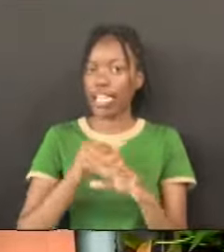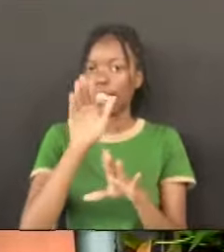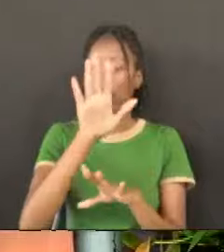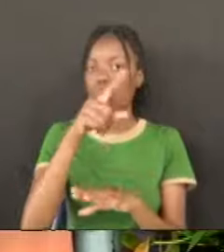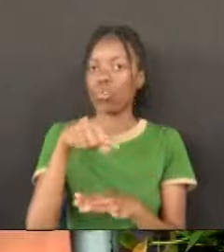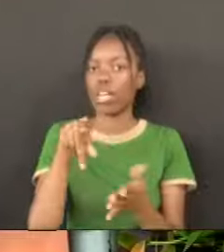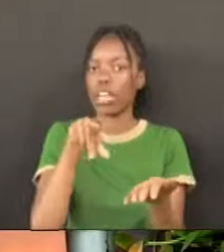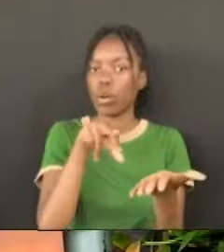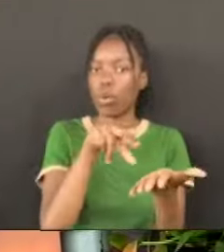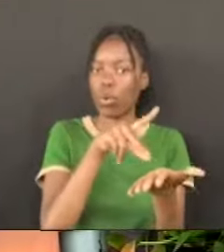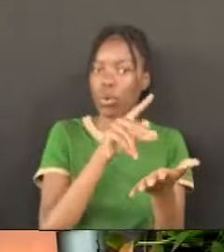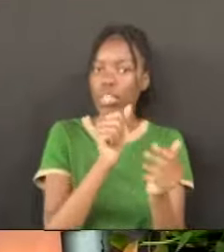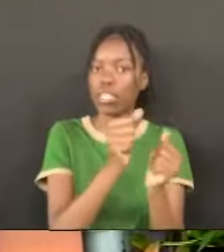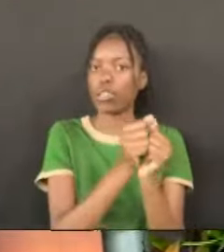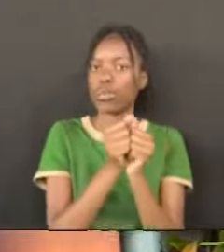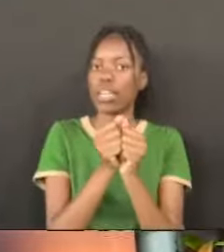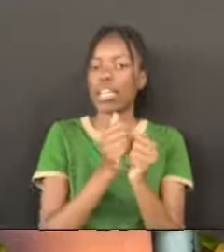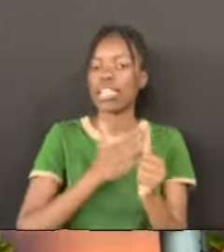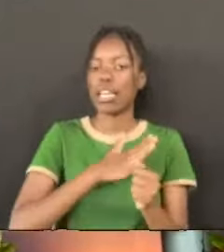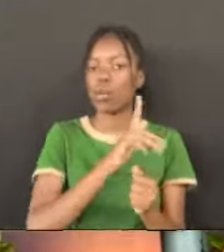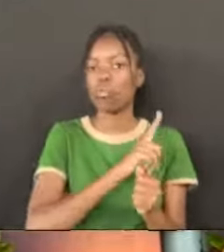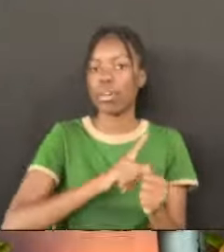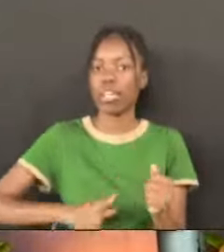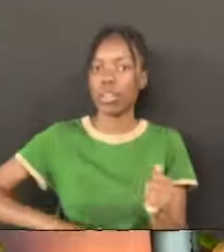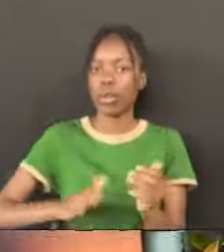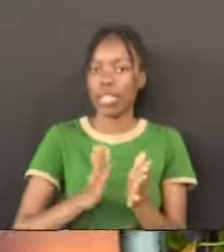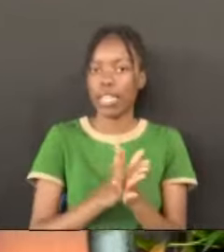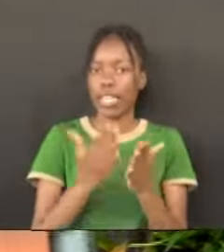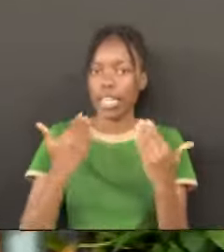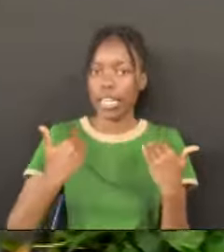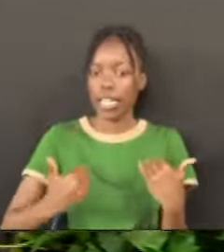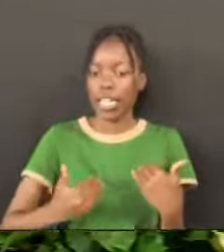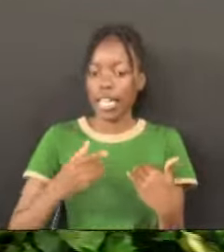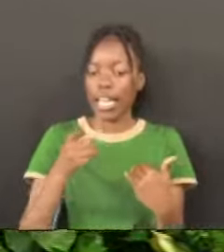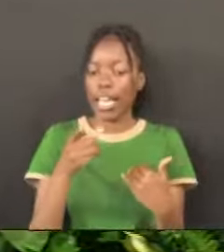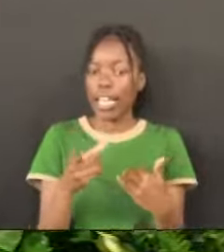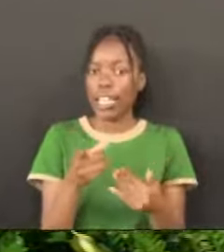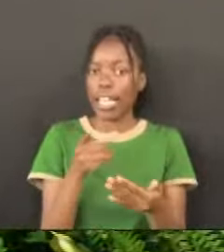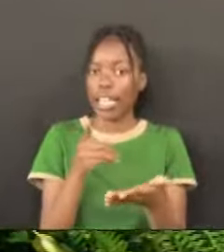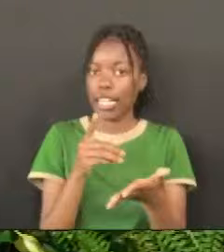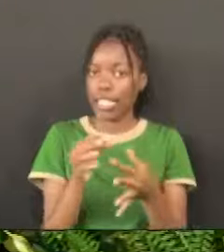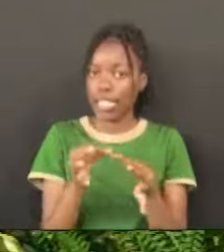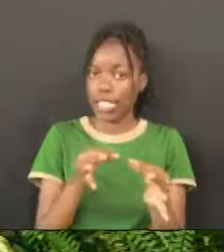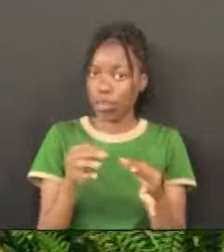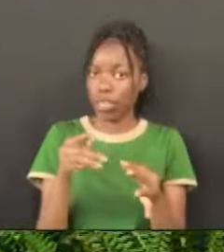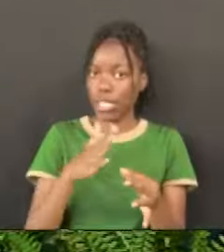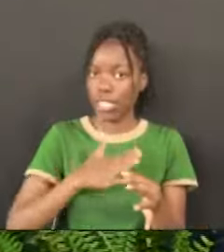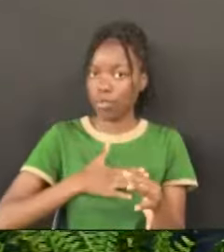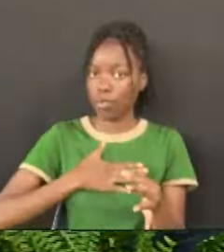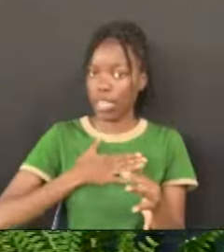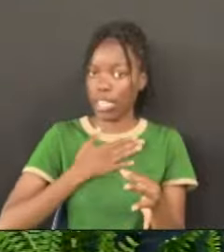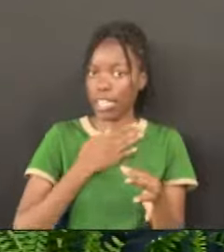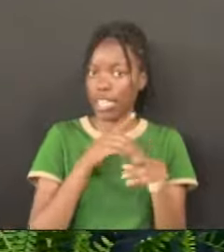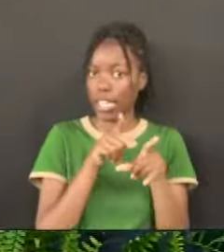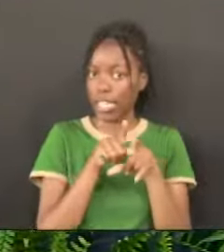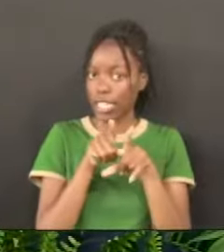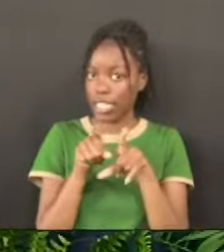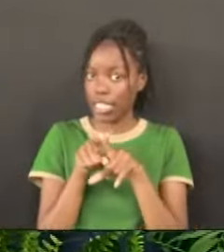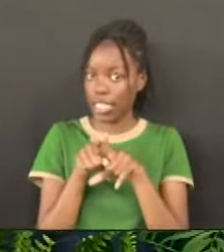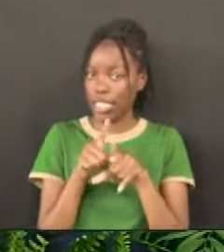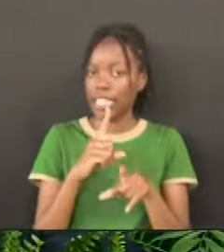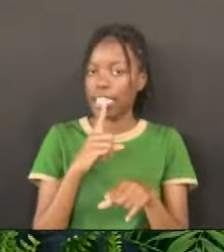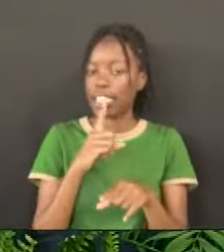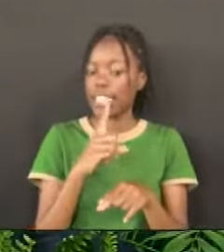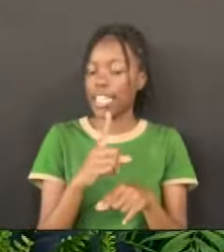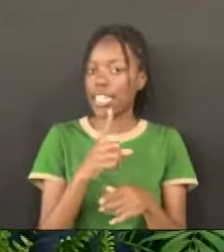together, my Lord and I. That one defines my identity. It tells who I am.